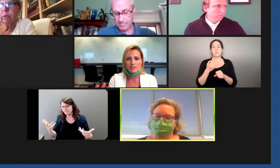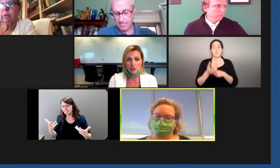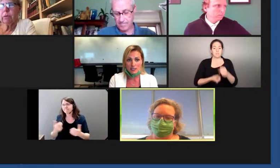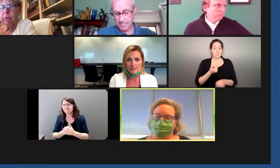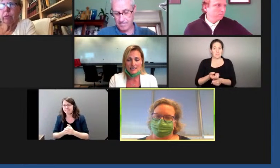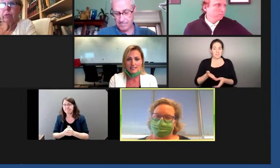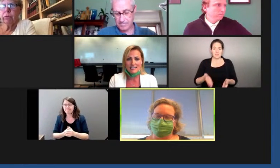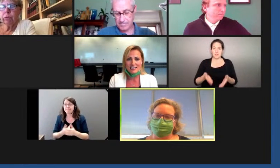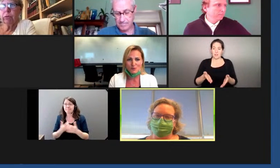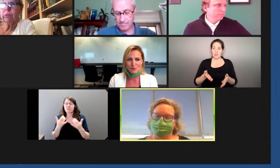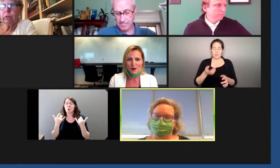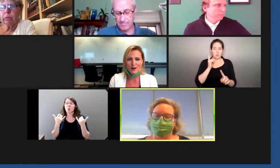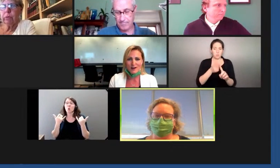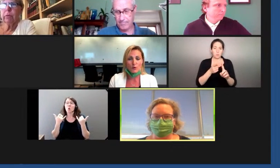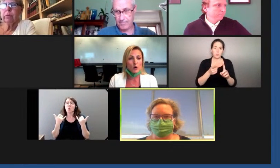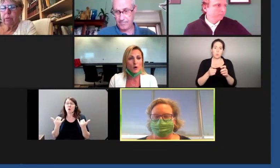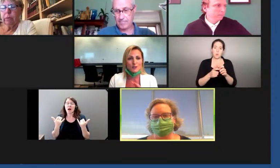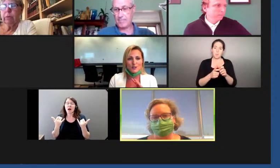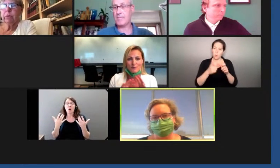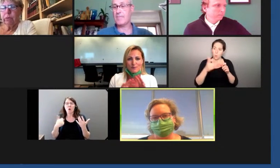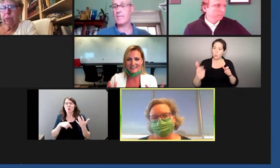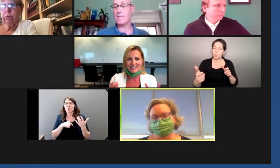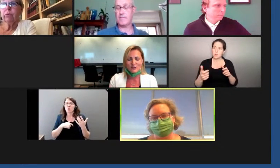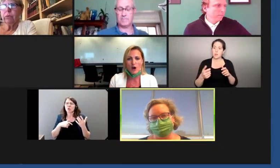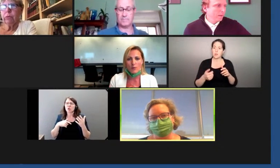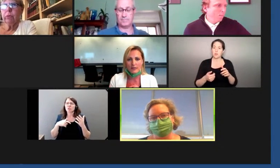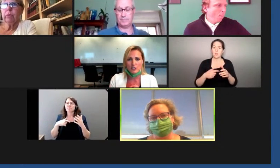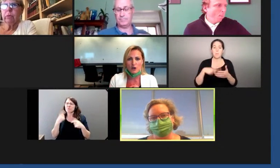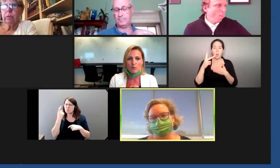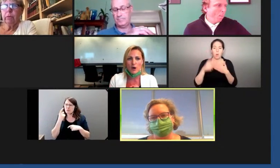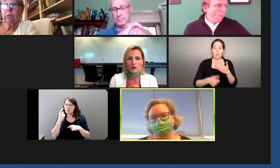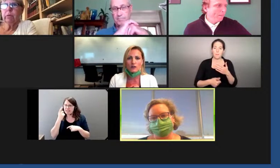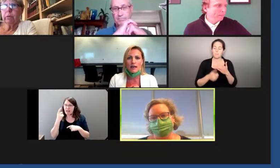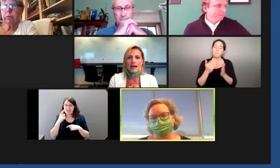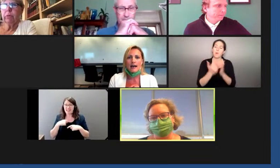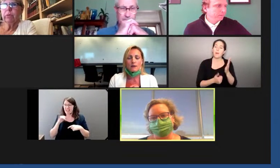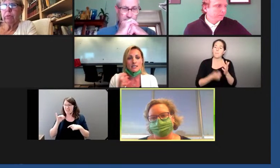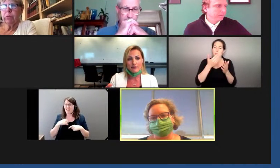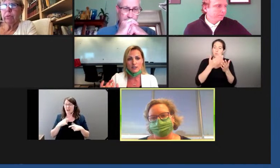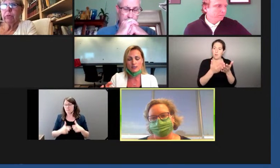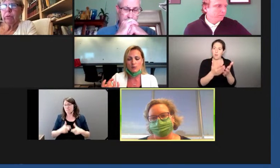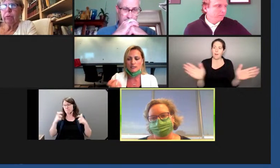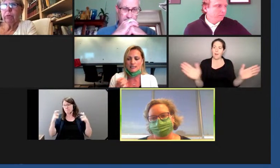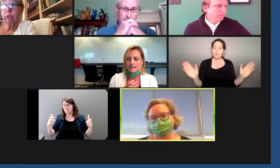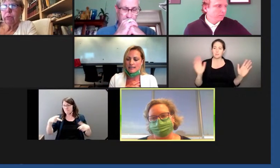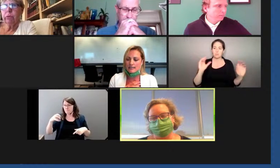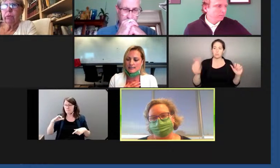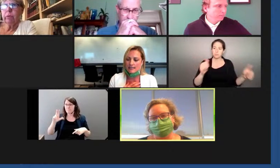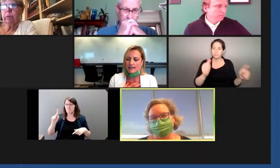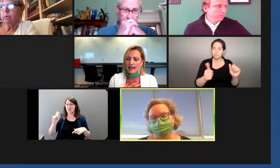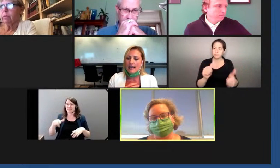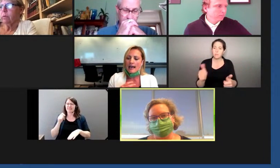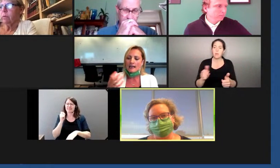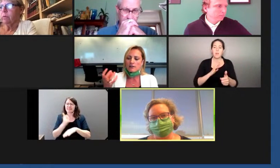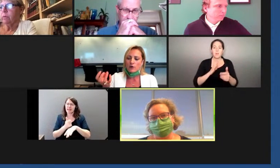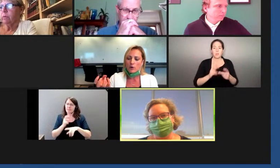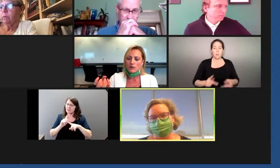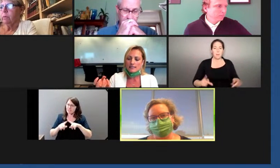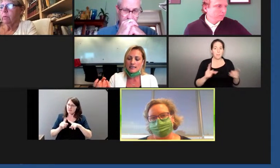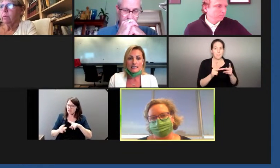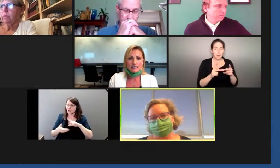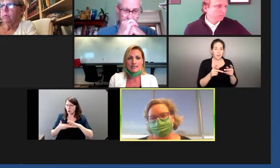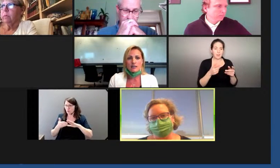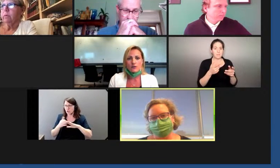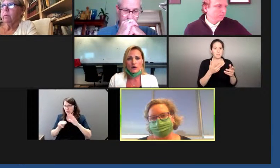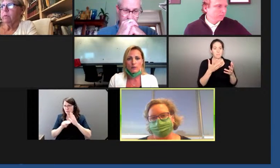locations, such as a destination park, requires a completely different operational model to give us some good data and insight. And of course,